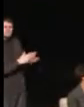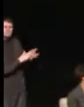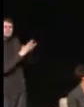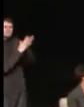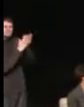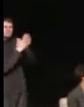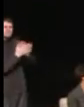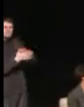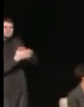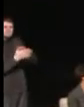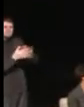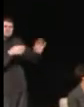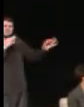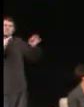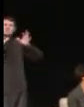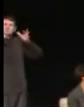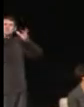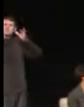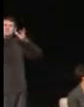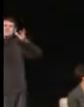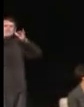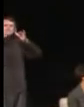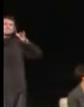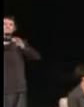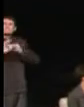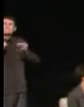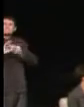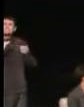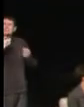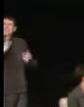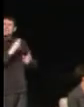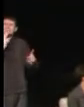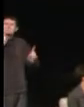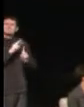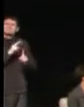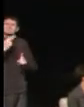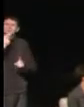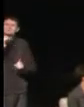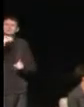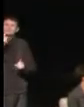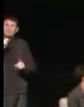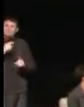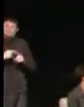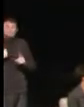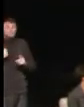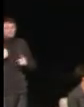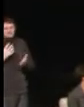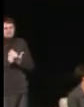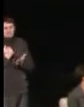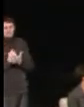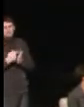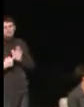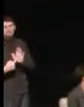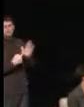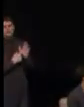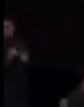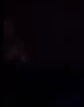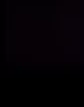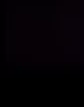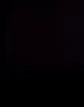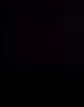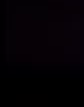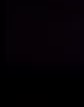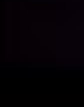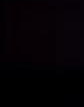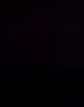of articulating what human rights meant to them, I screened several films that would incite dialogue